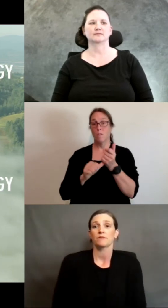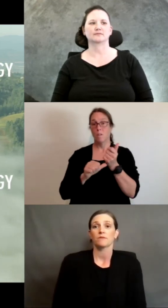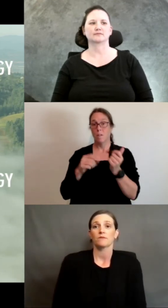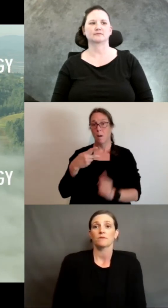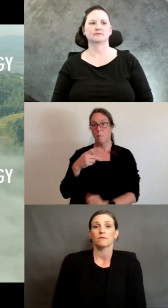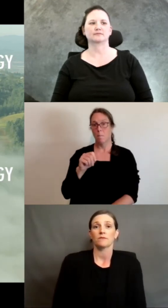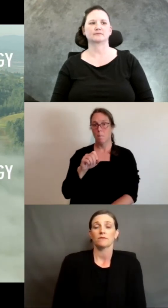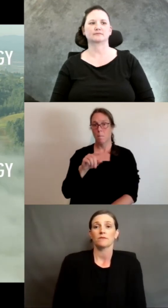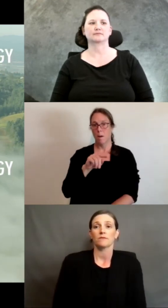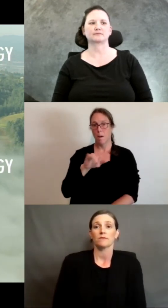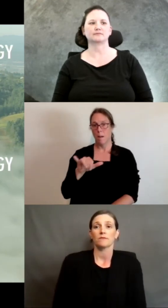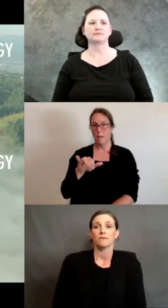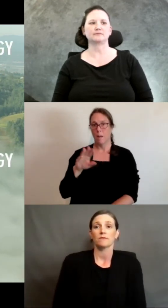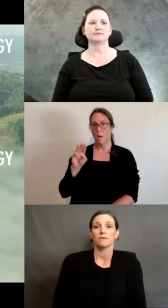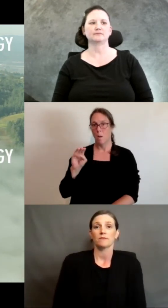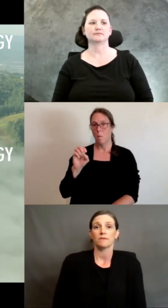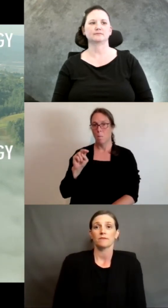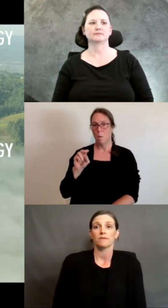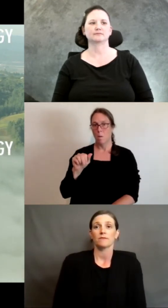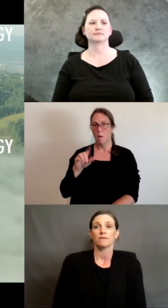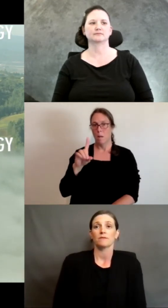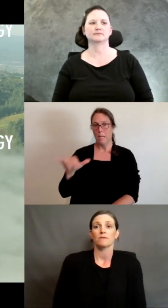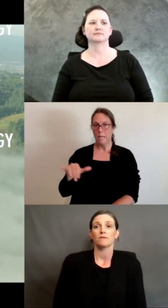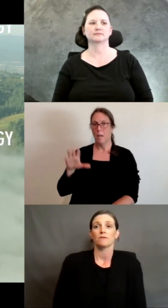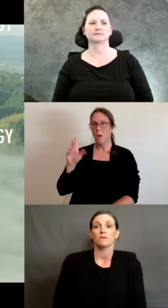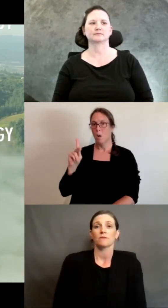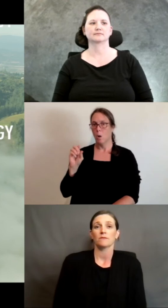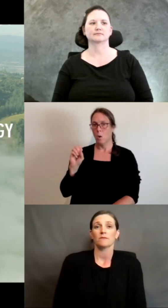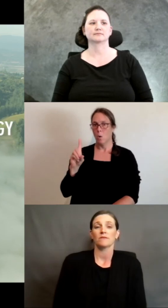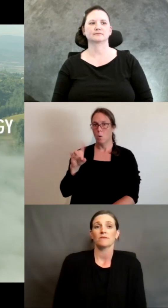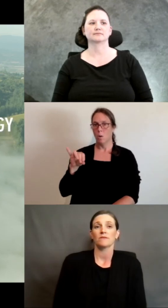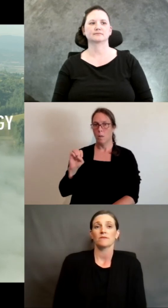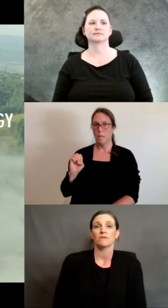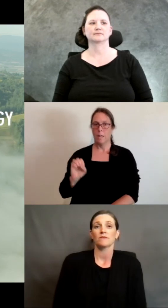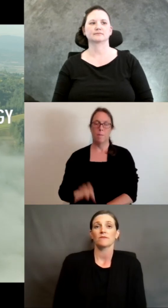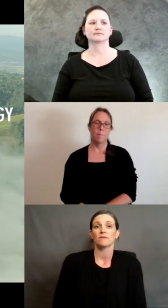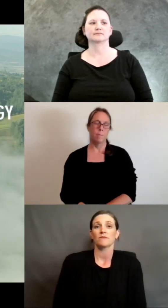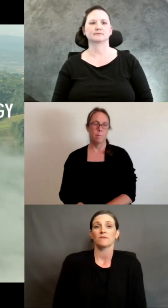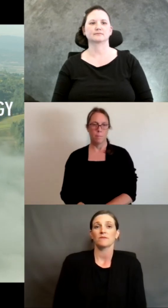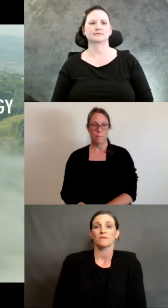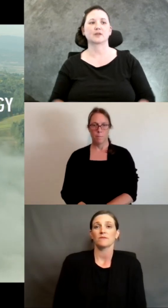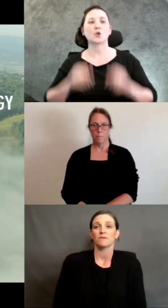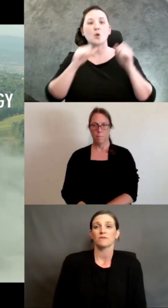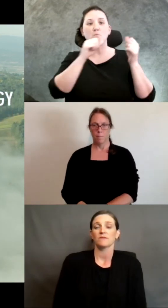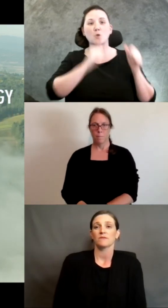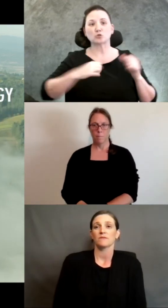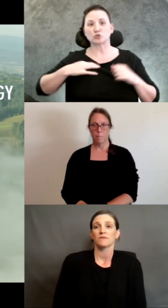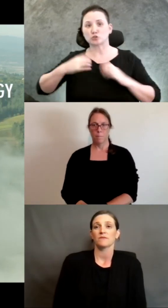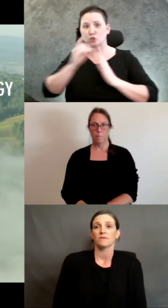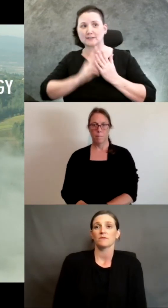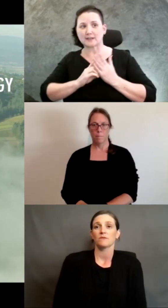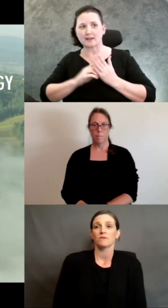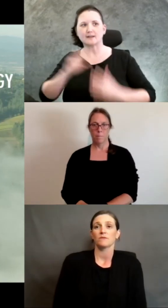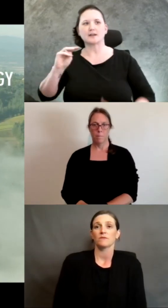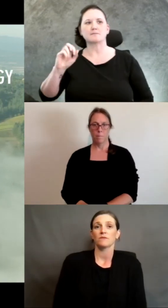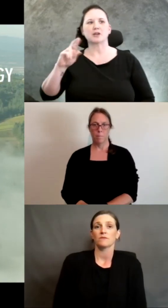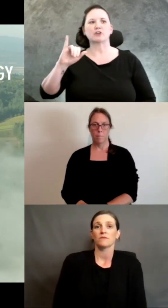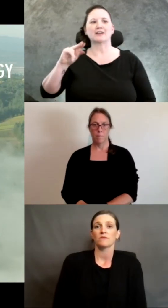Bushlin, Monadi Maani, Cody Nagy Montgomery. Poster and t-shirt design, Marianella